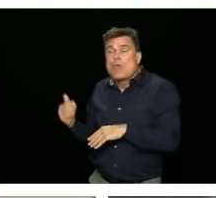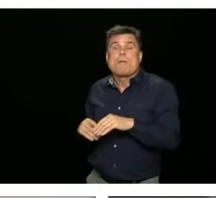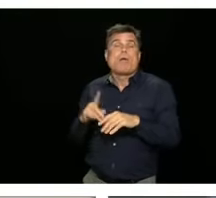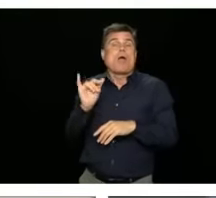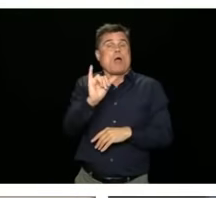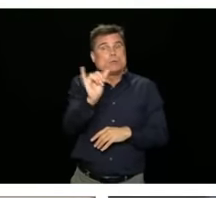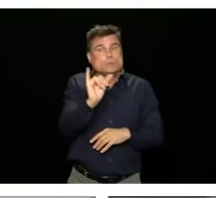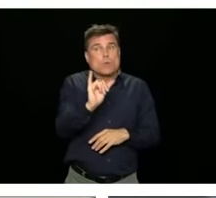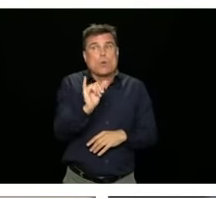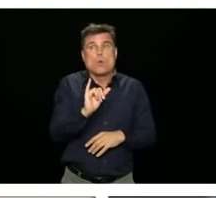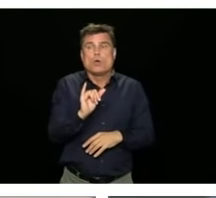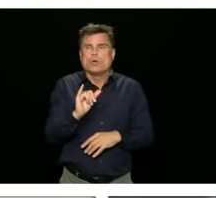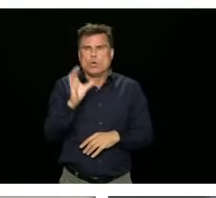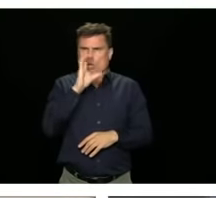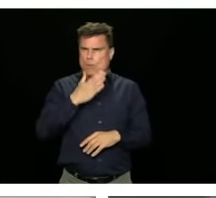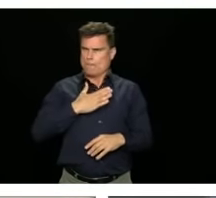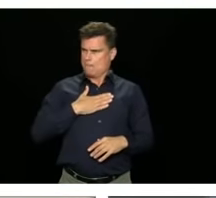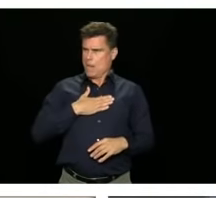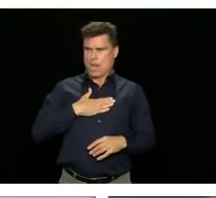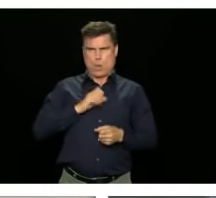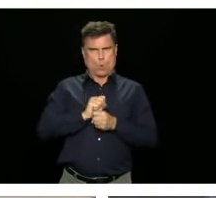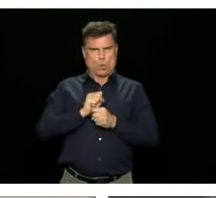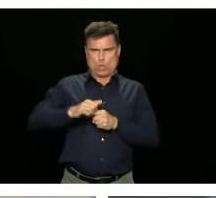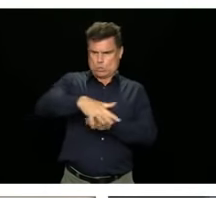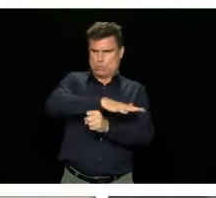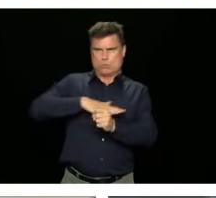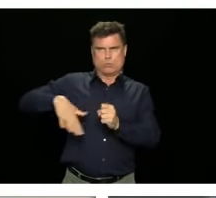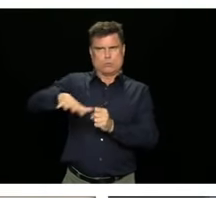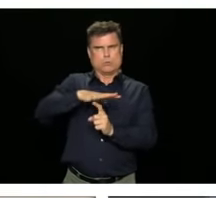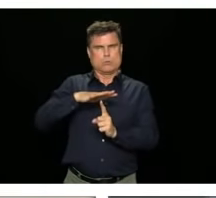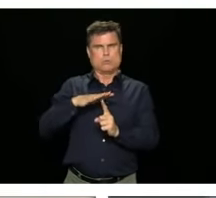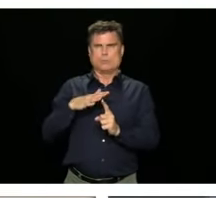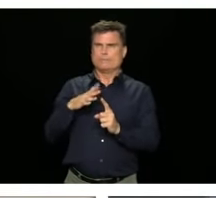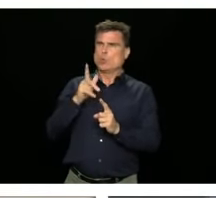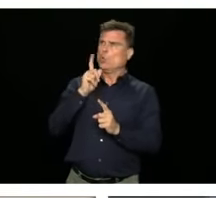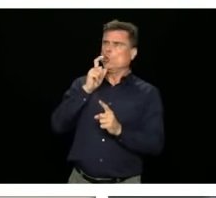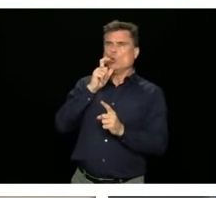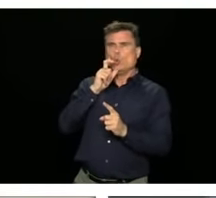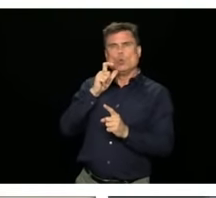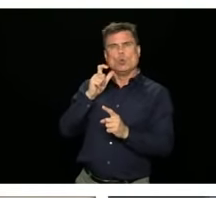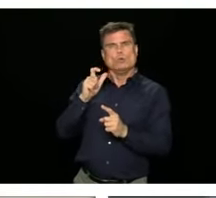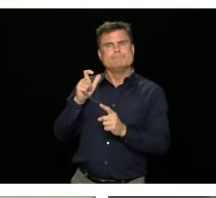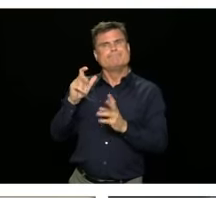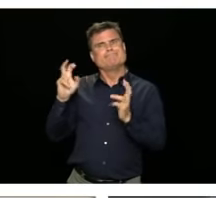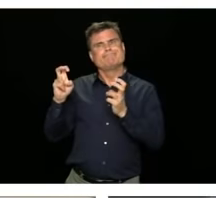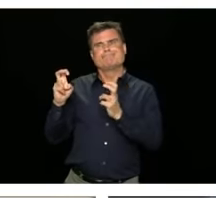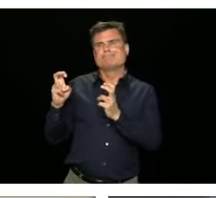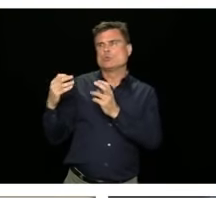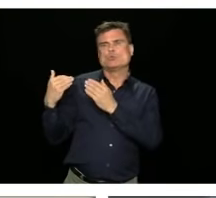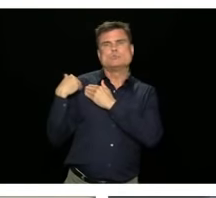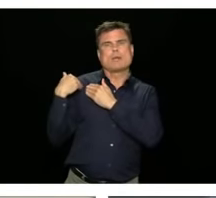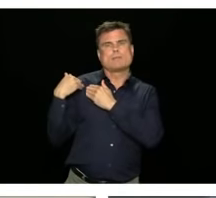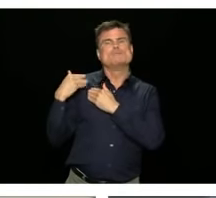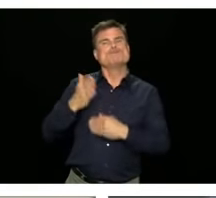place when you move forward so that you can feel as safe as possible as you enter into a conversation that